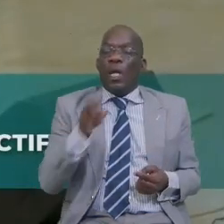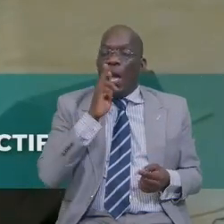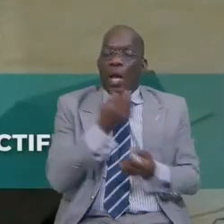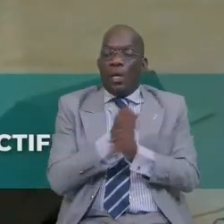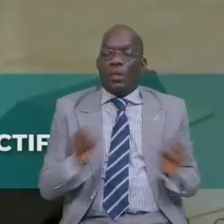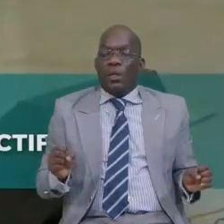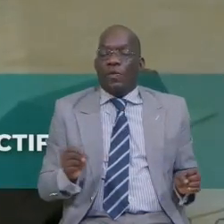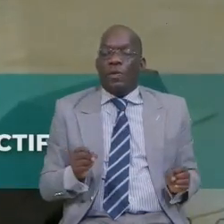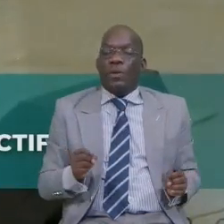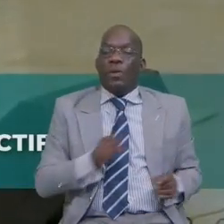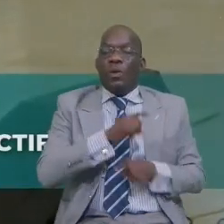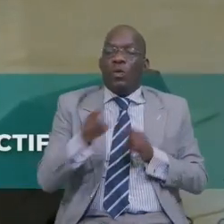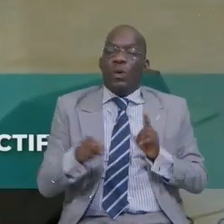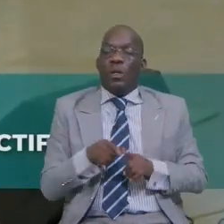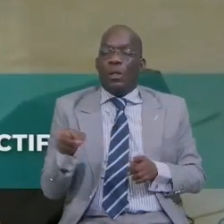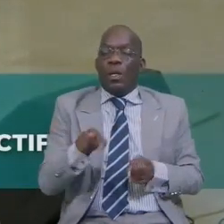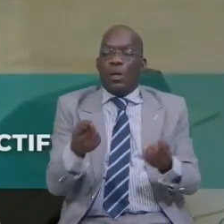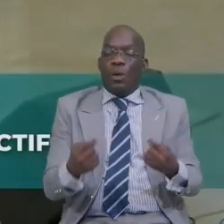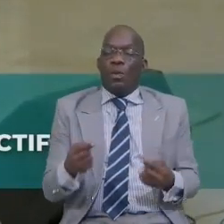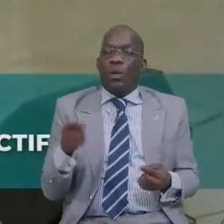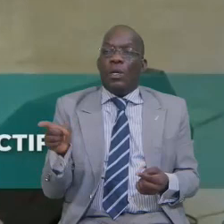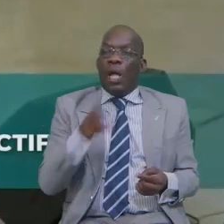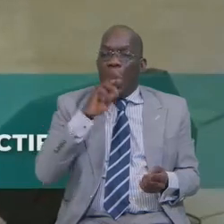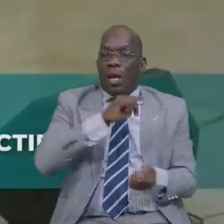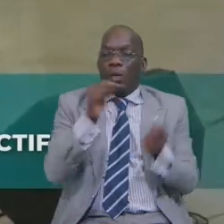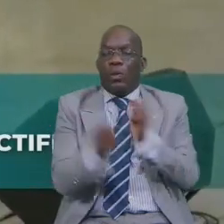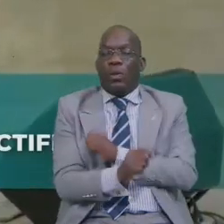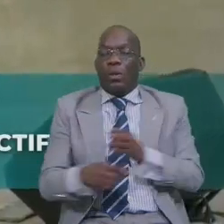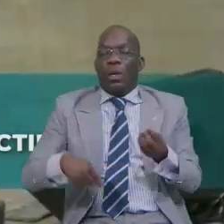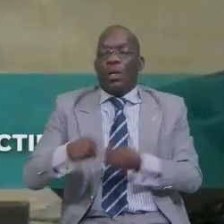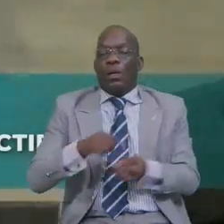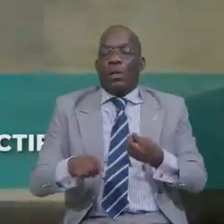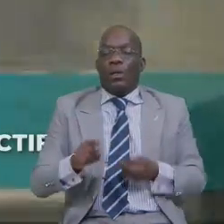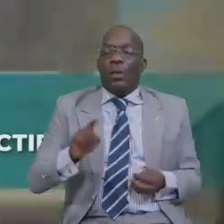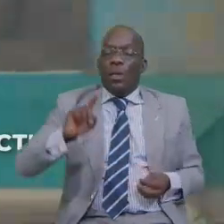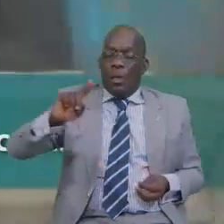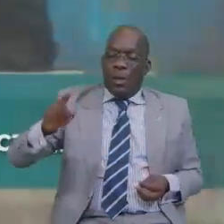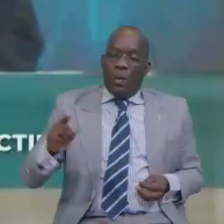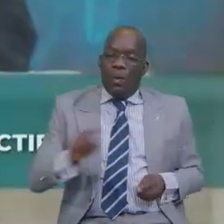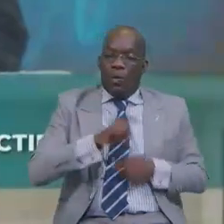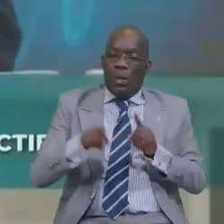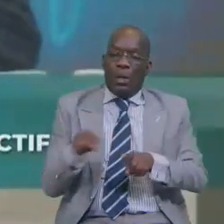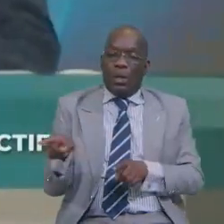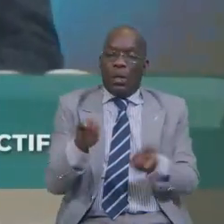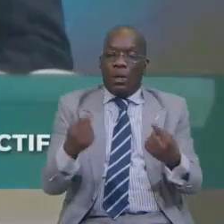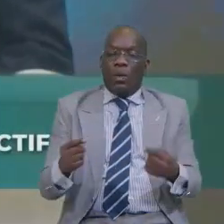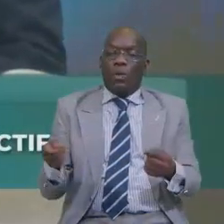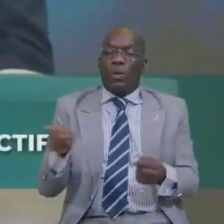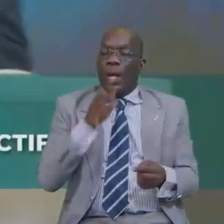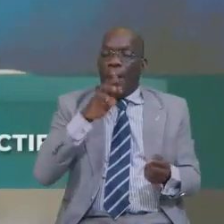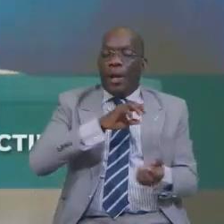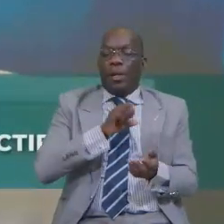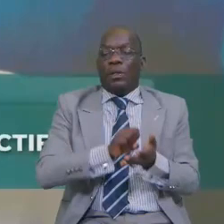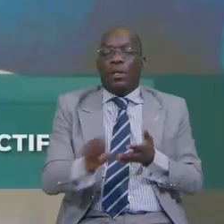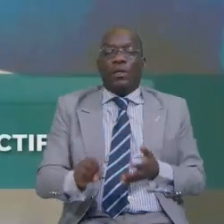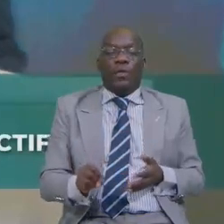are turned around. And when they come, they are sanctified. 1 John chapter 1, reading from verse 7.